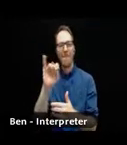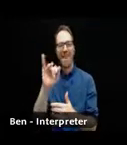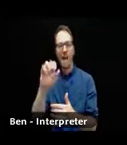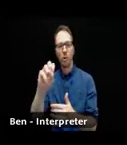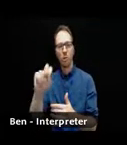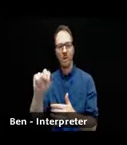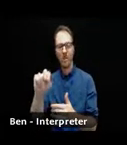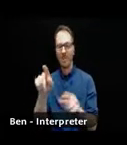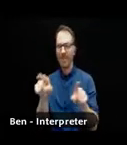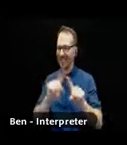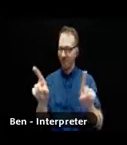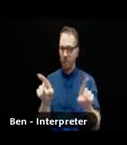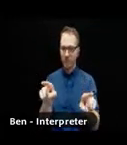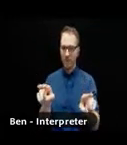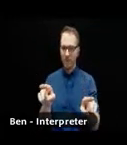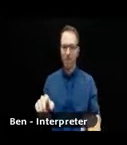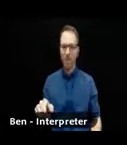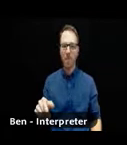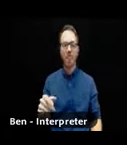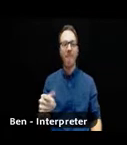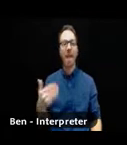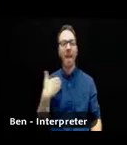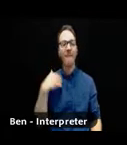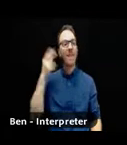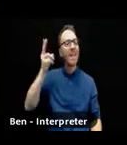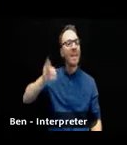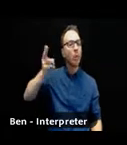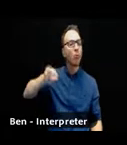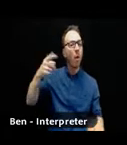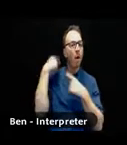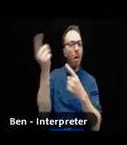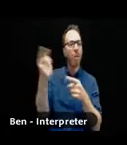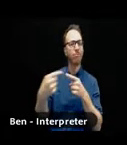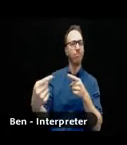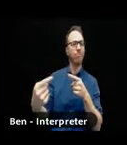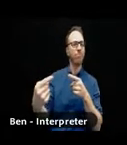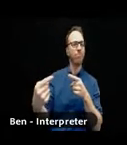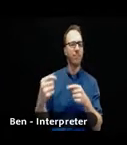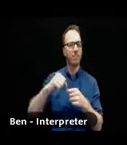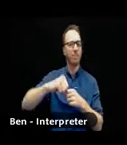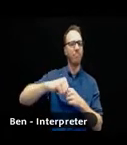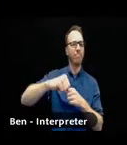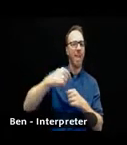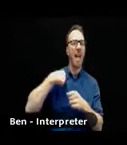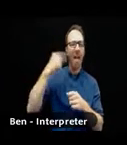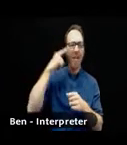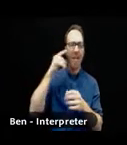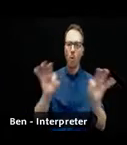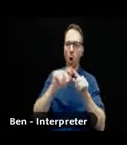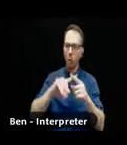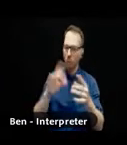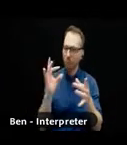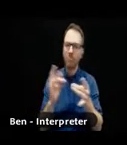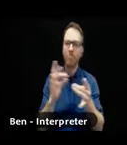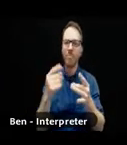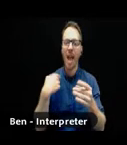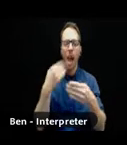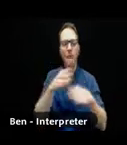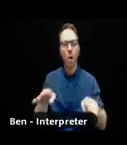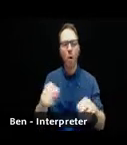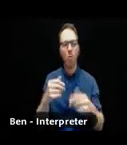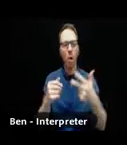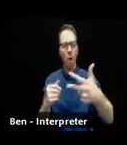You know, there has been this historical opposition, and I think it's important to name it. So what, I've sort of broken it down into these three